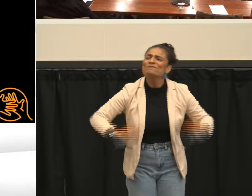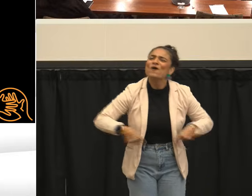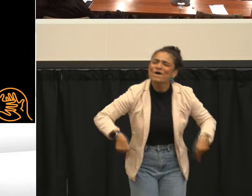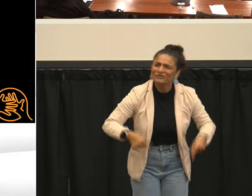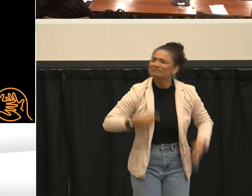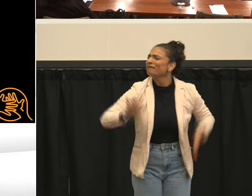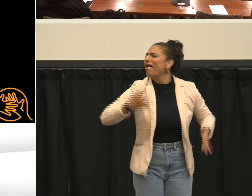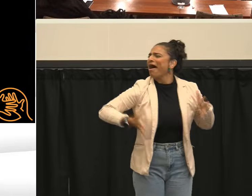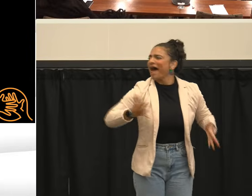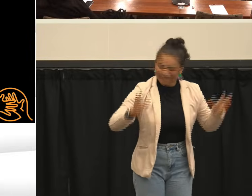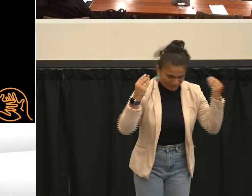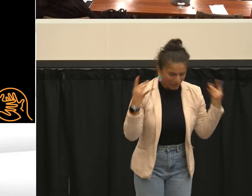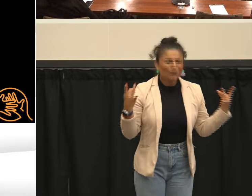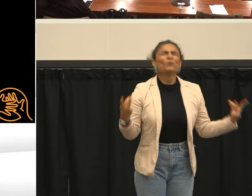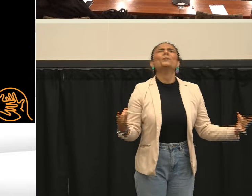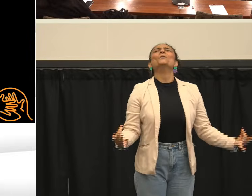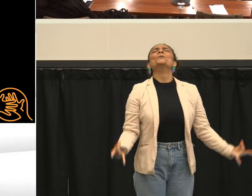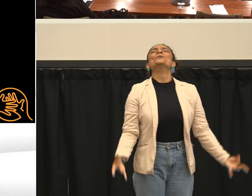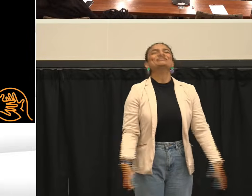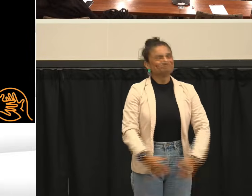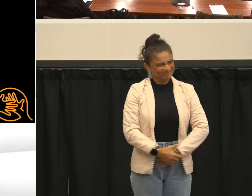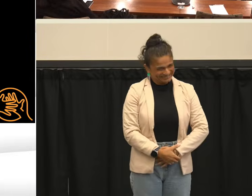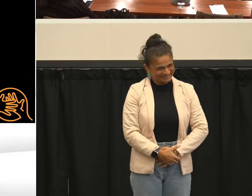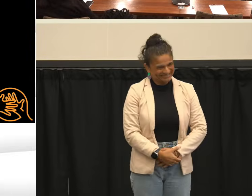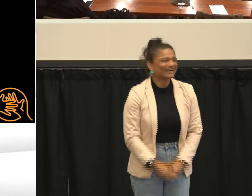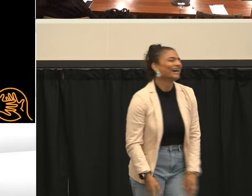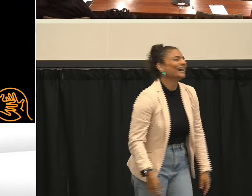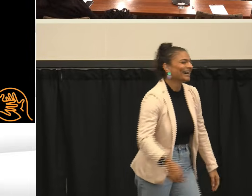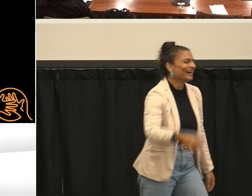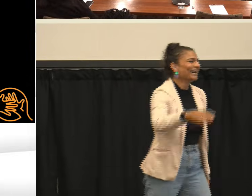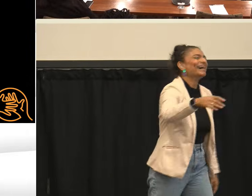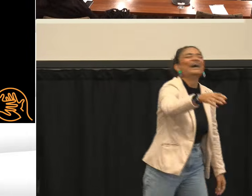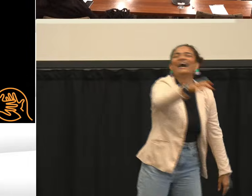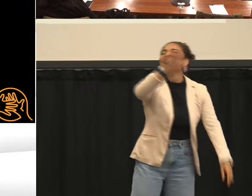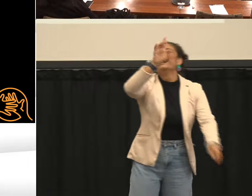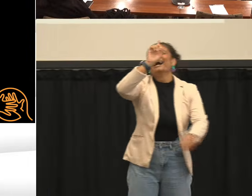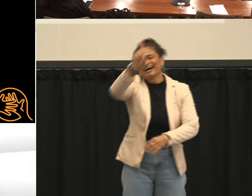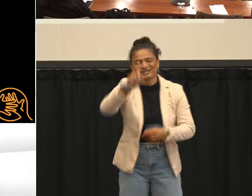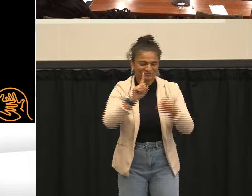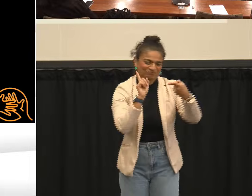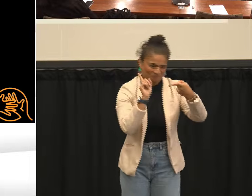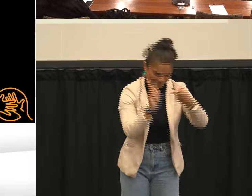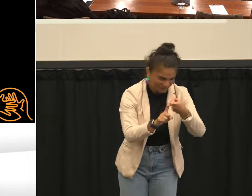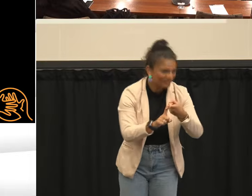Sorry guys, I'm nervous, so I'm signing fast. I need to calm down.